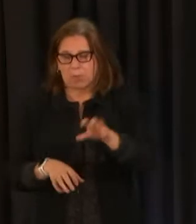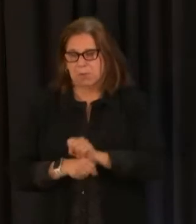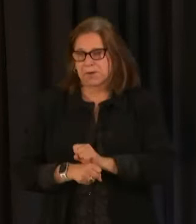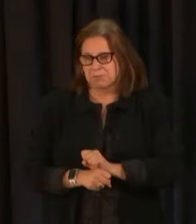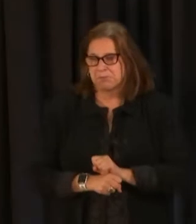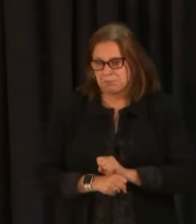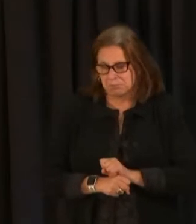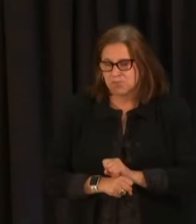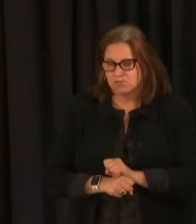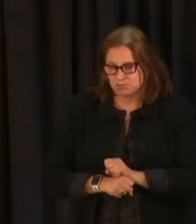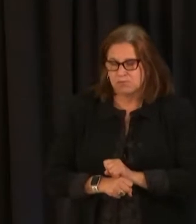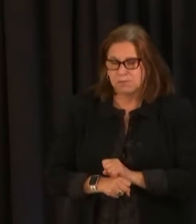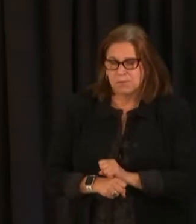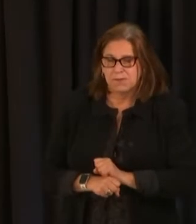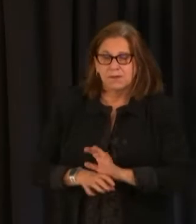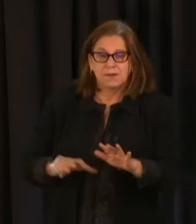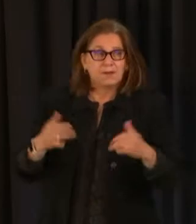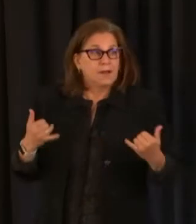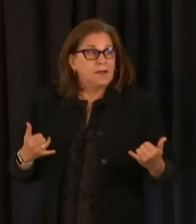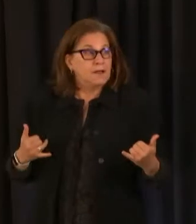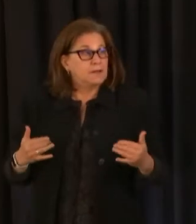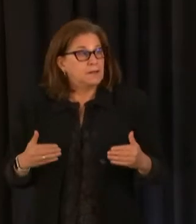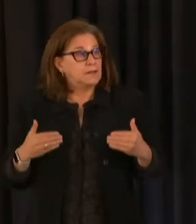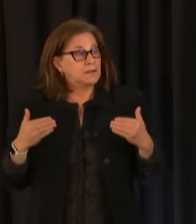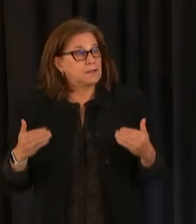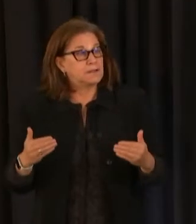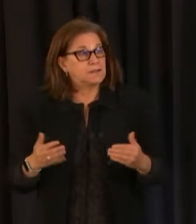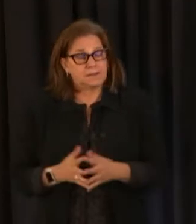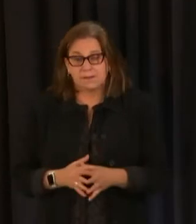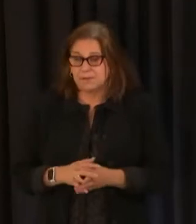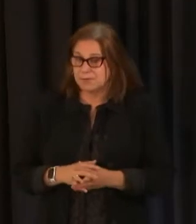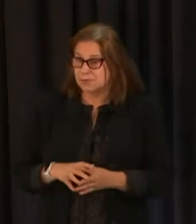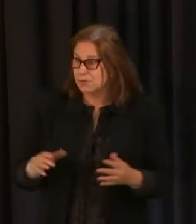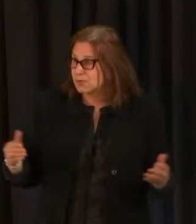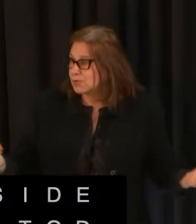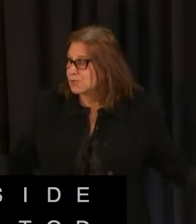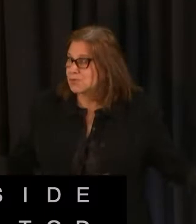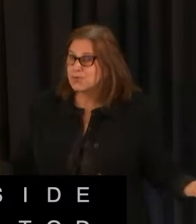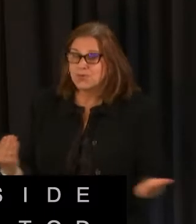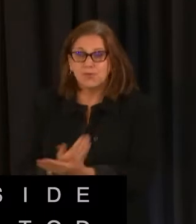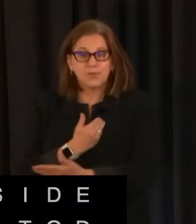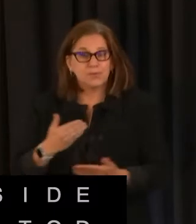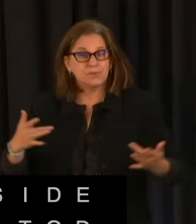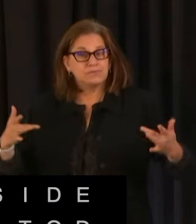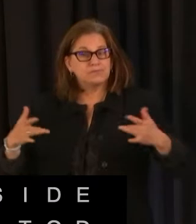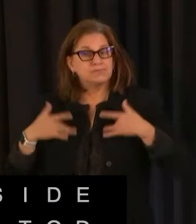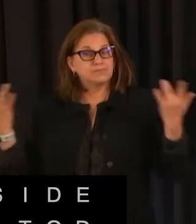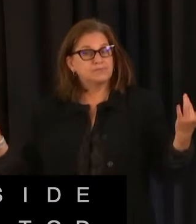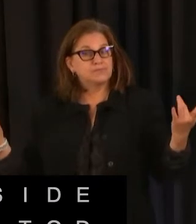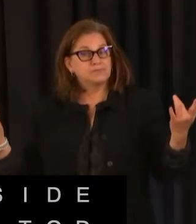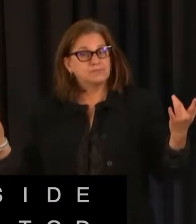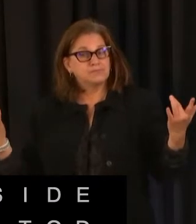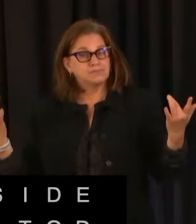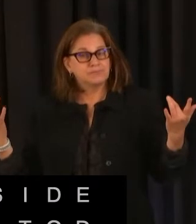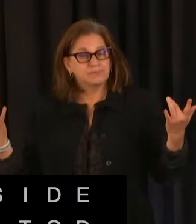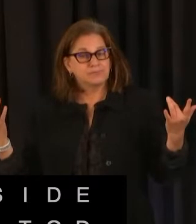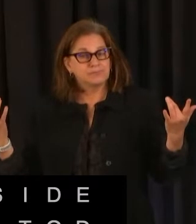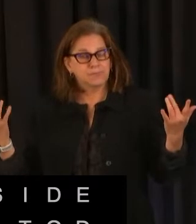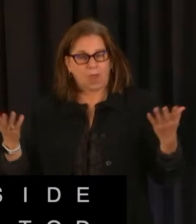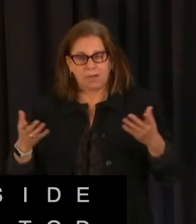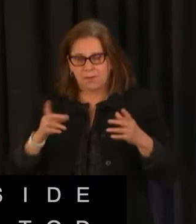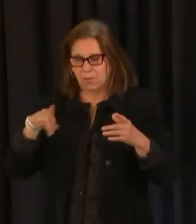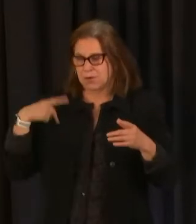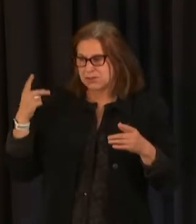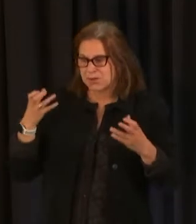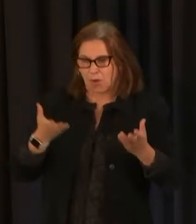We also want to launch today a new way to get tested. DC is now